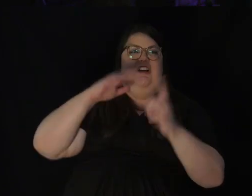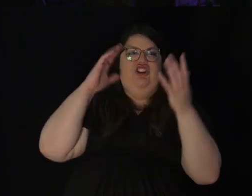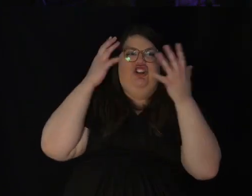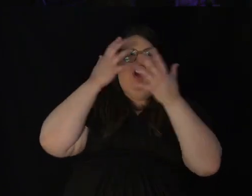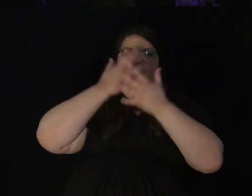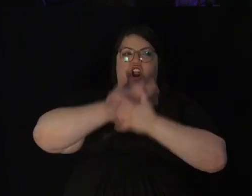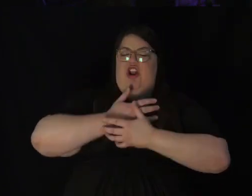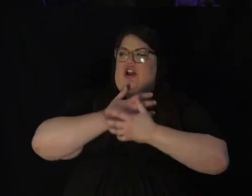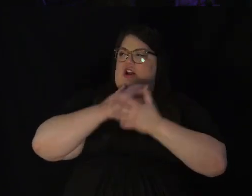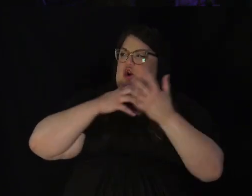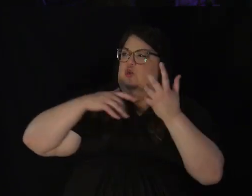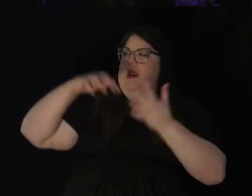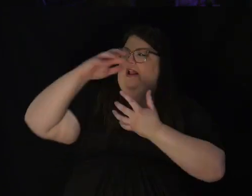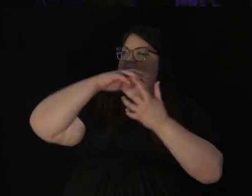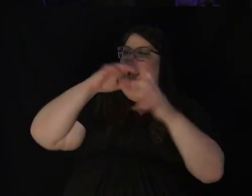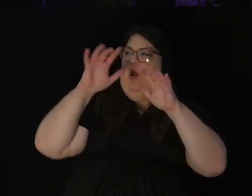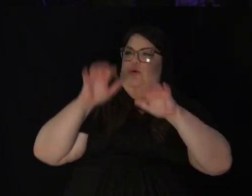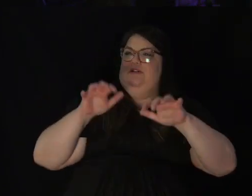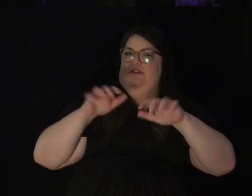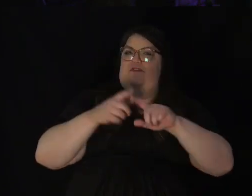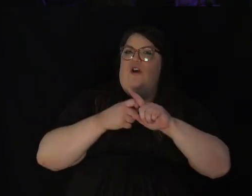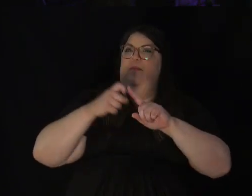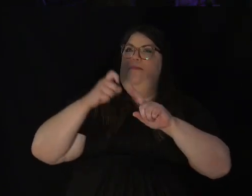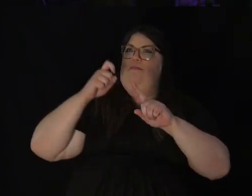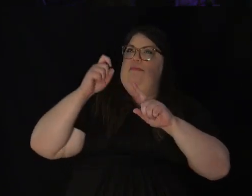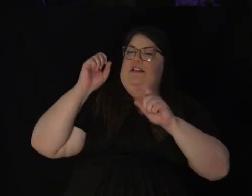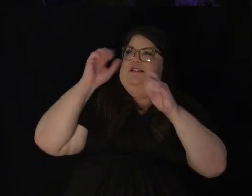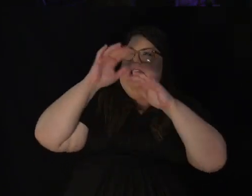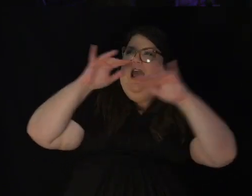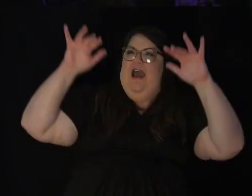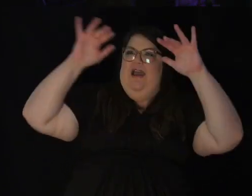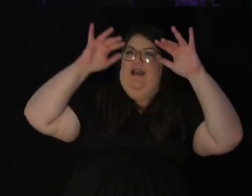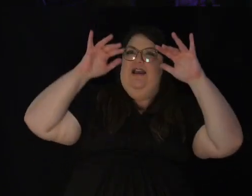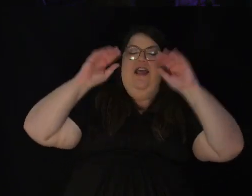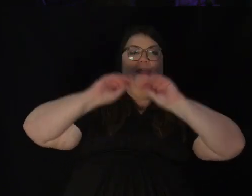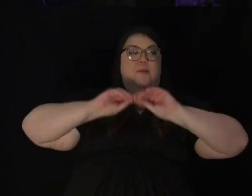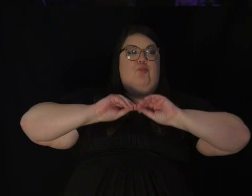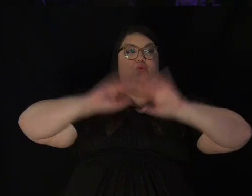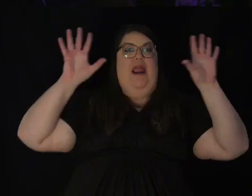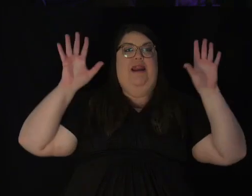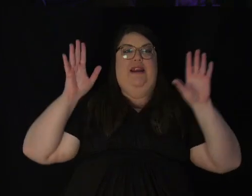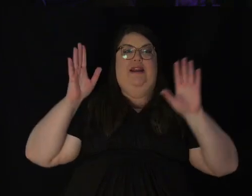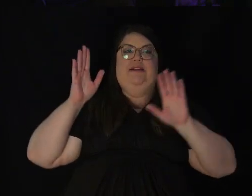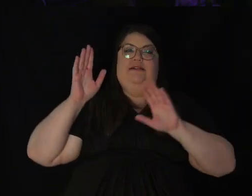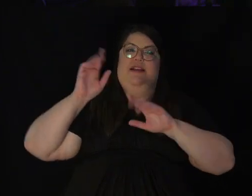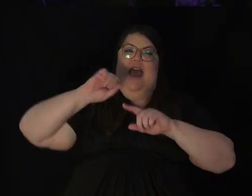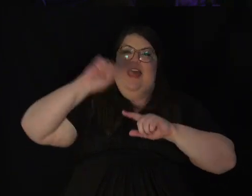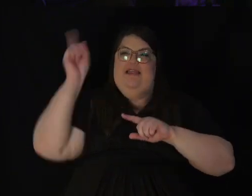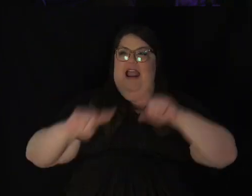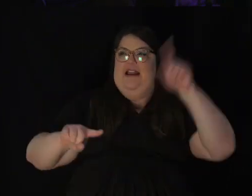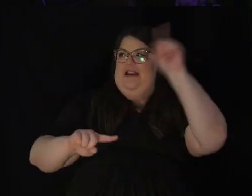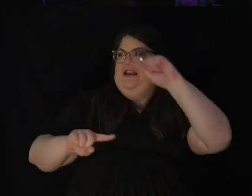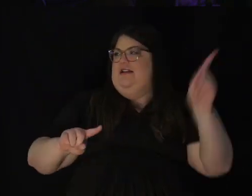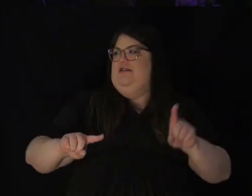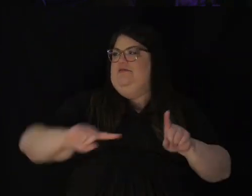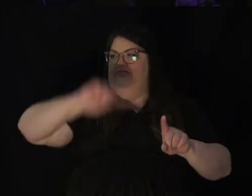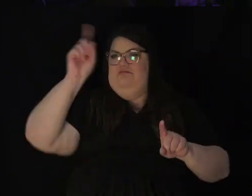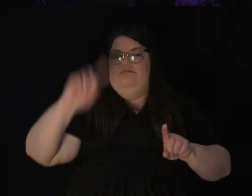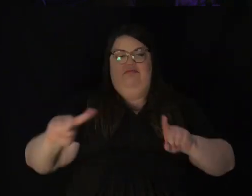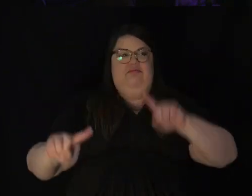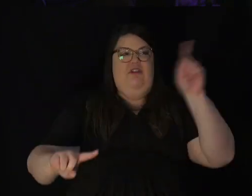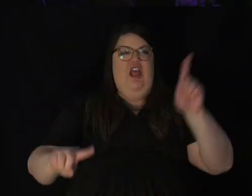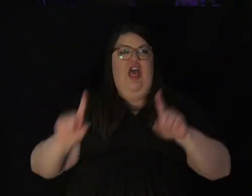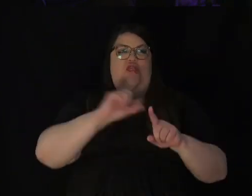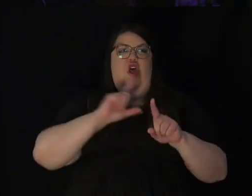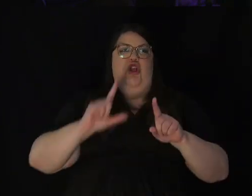rain clouds of the sky. Out of the brightness of his presence, bolts of lightning blazed forth. The Lord